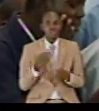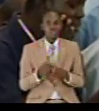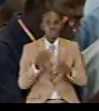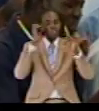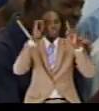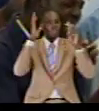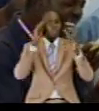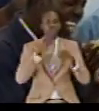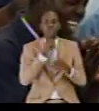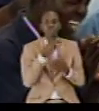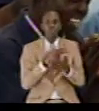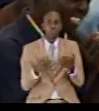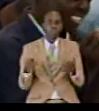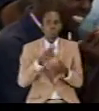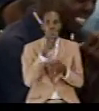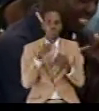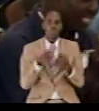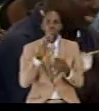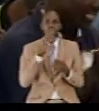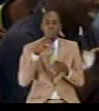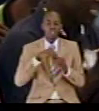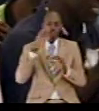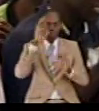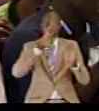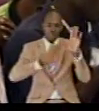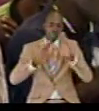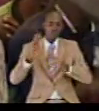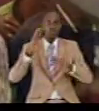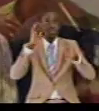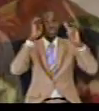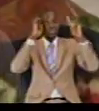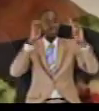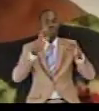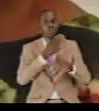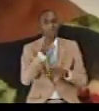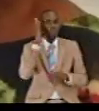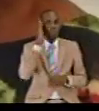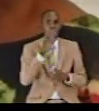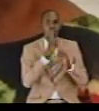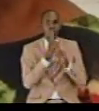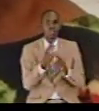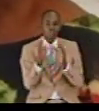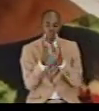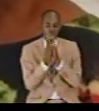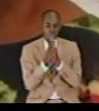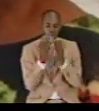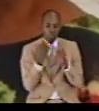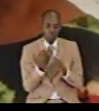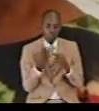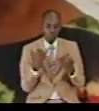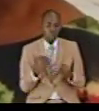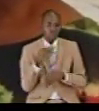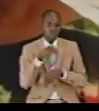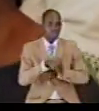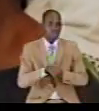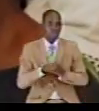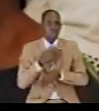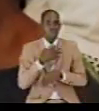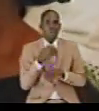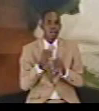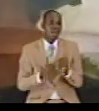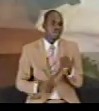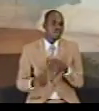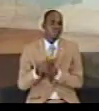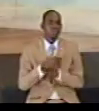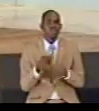in trouble. He will answer your prayer. From tonight and every day, as you pour out